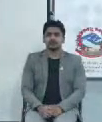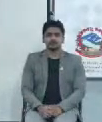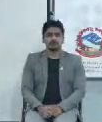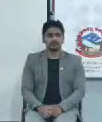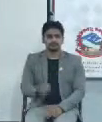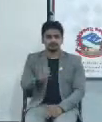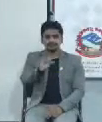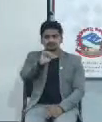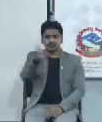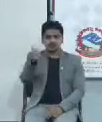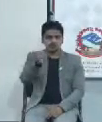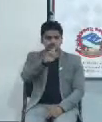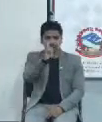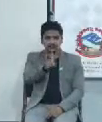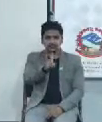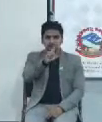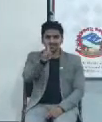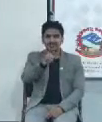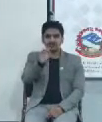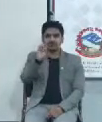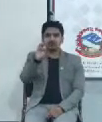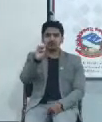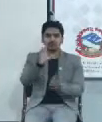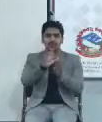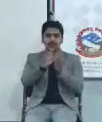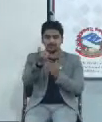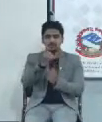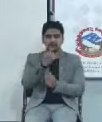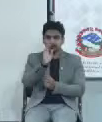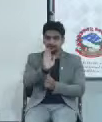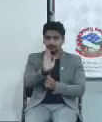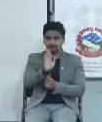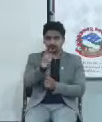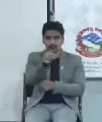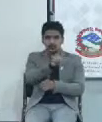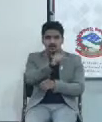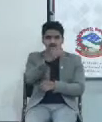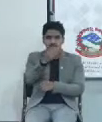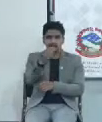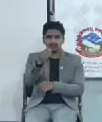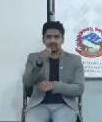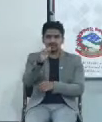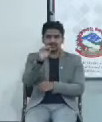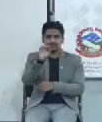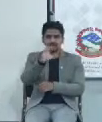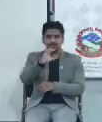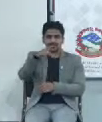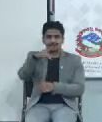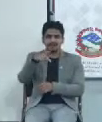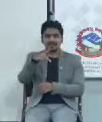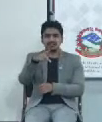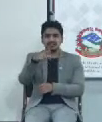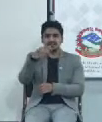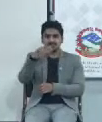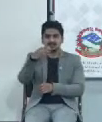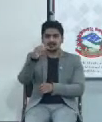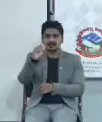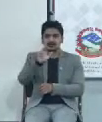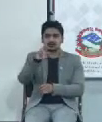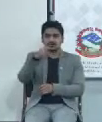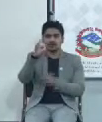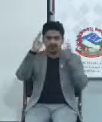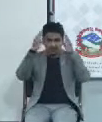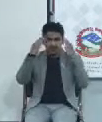He is CP Gharti Magar from Jajarkot Veri municipality, Minister of